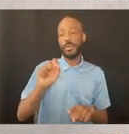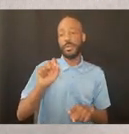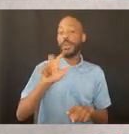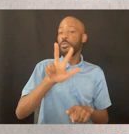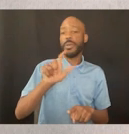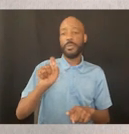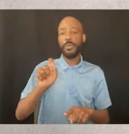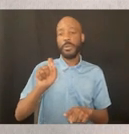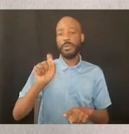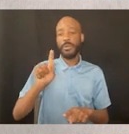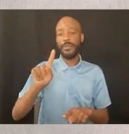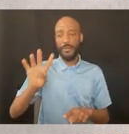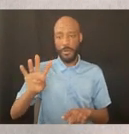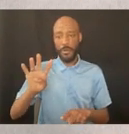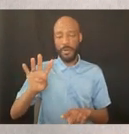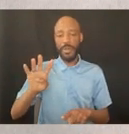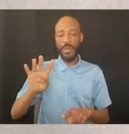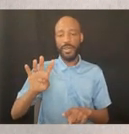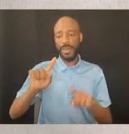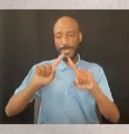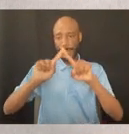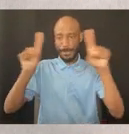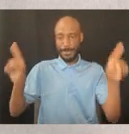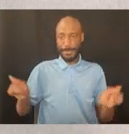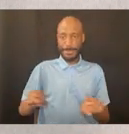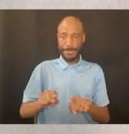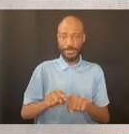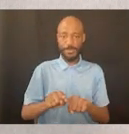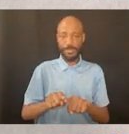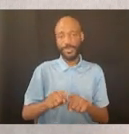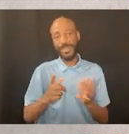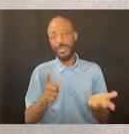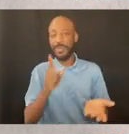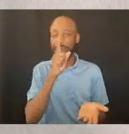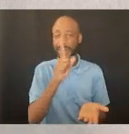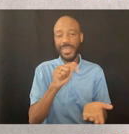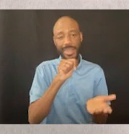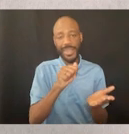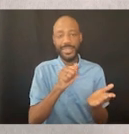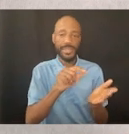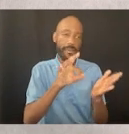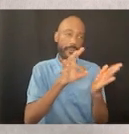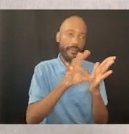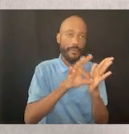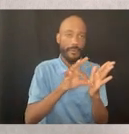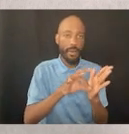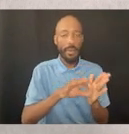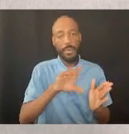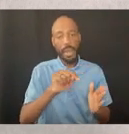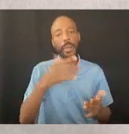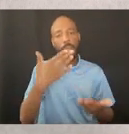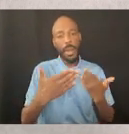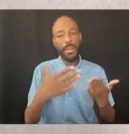minus 62 inches. He no longer has the objects to count, but imagines there are probably 20 containers